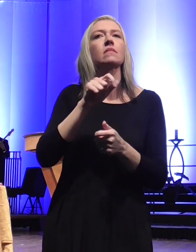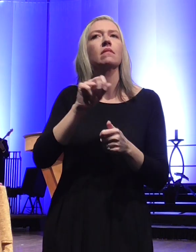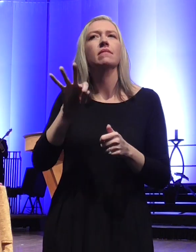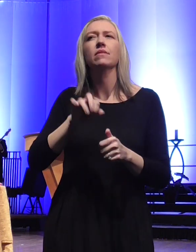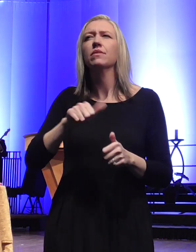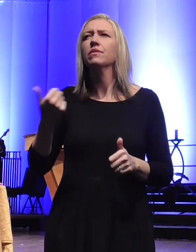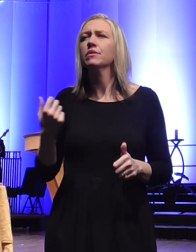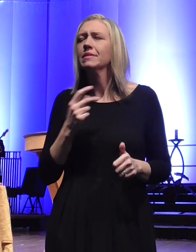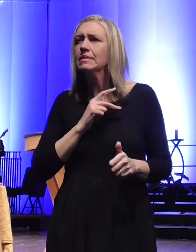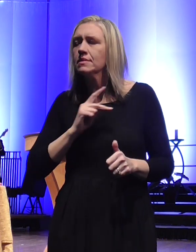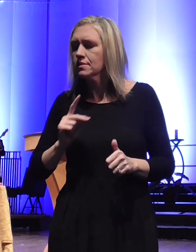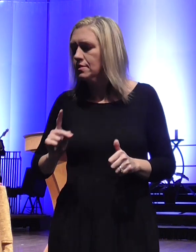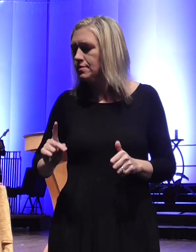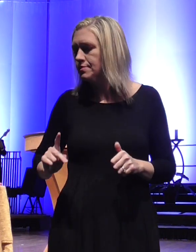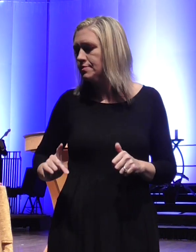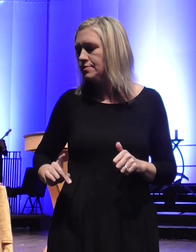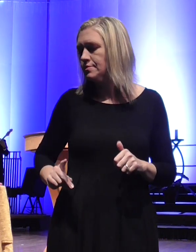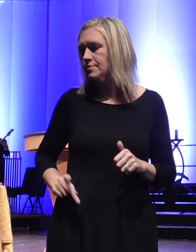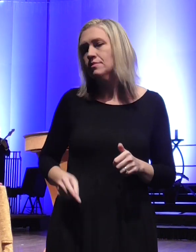Malchei Amlachim,